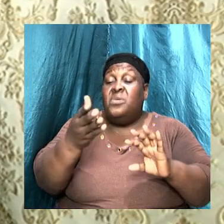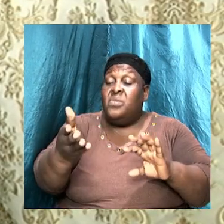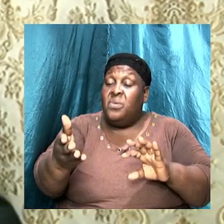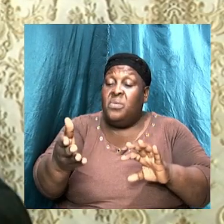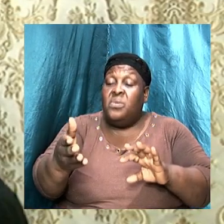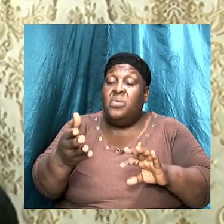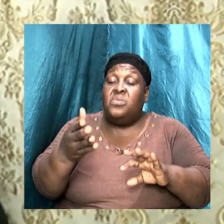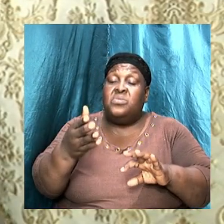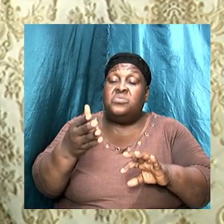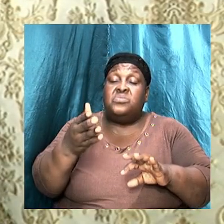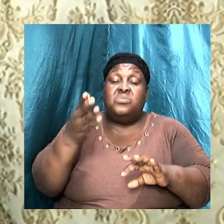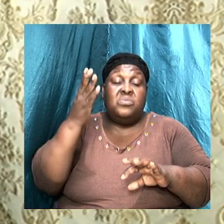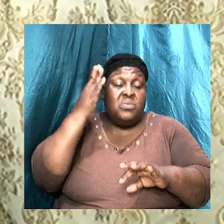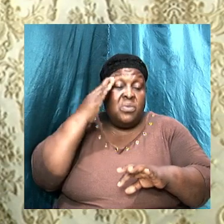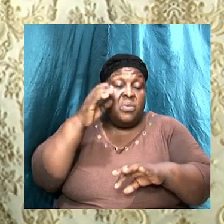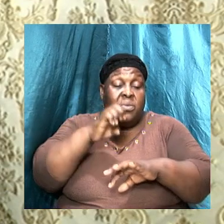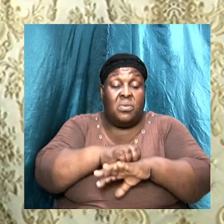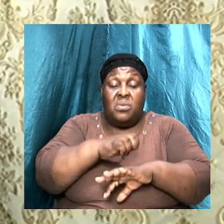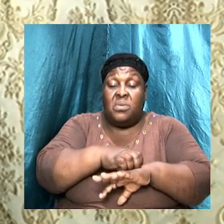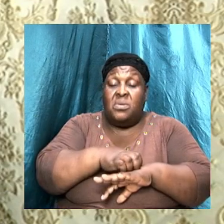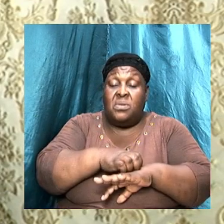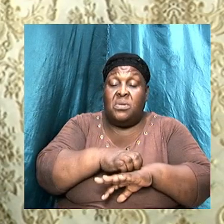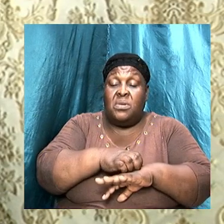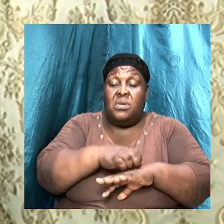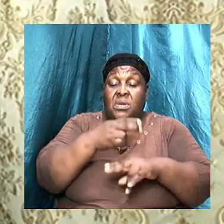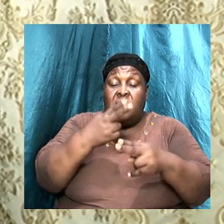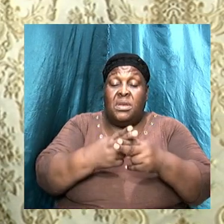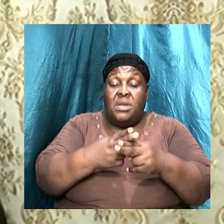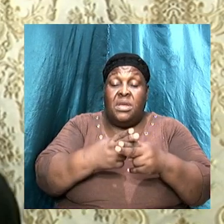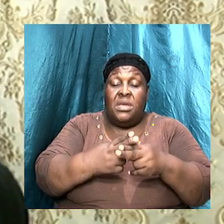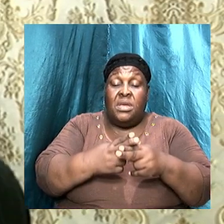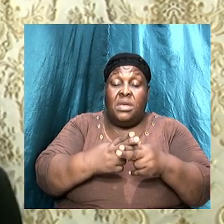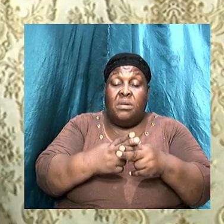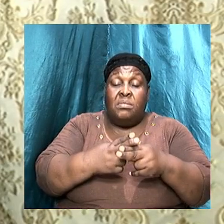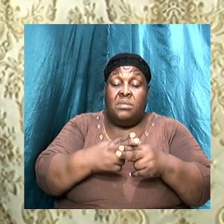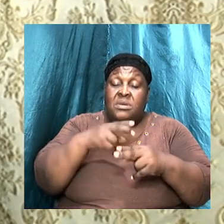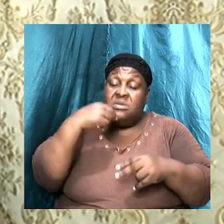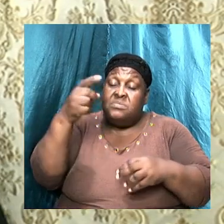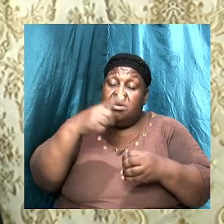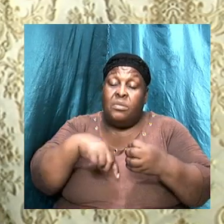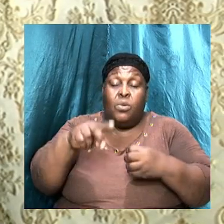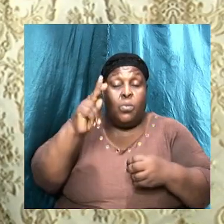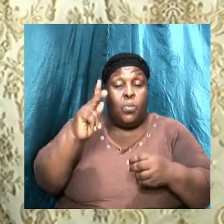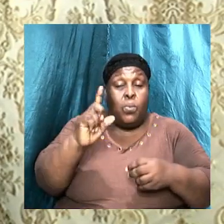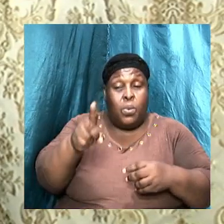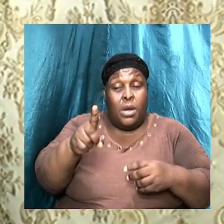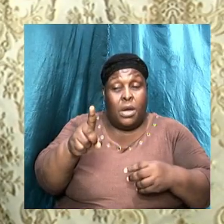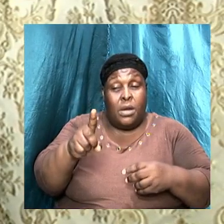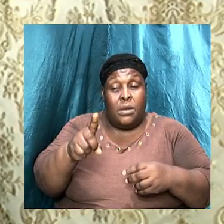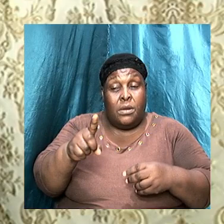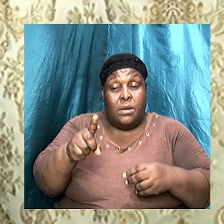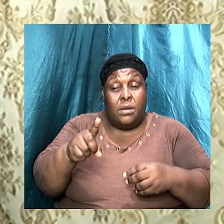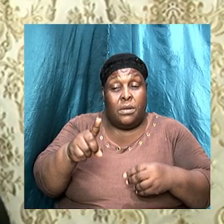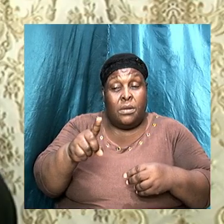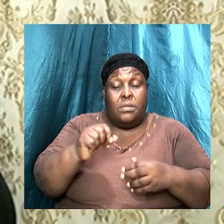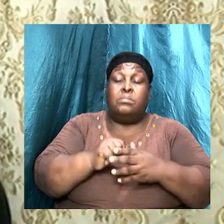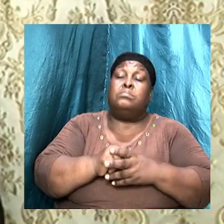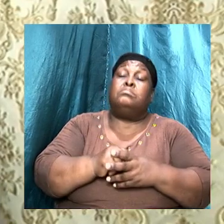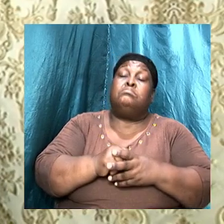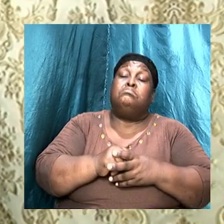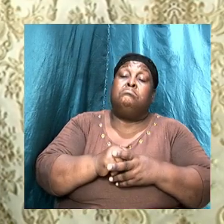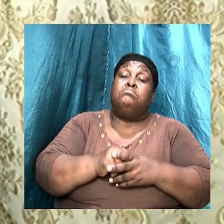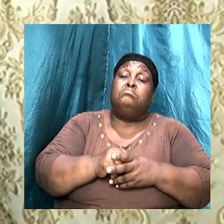English. When we say name, it's talking about singular. And so when you read the passage, you'll get the understanding that